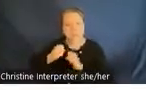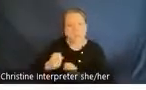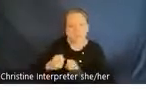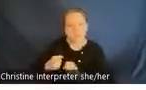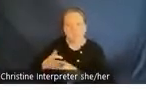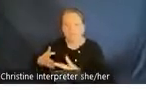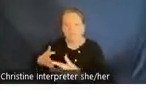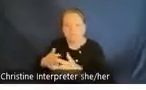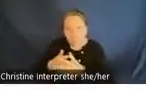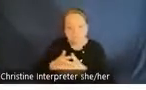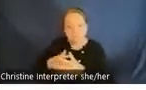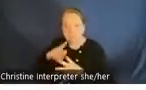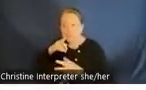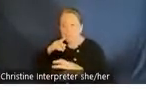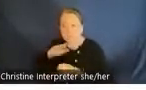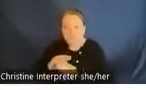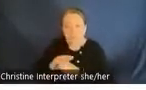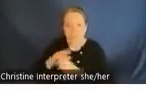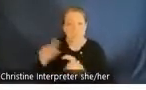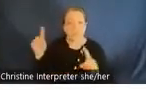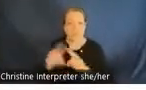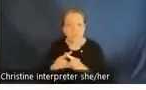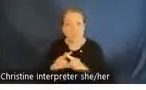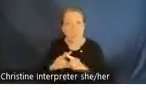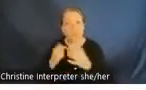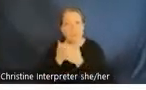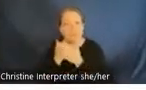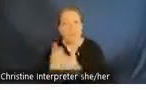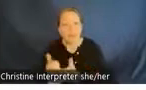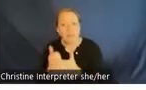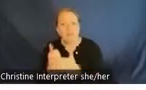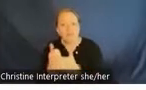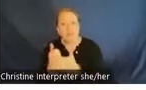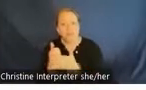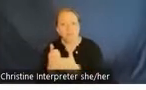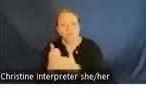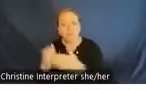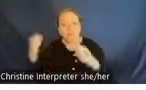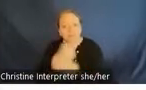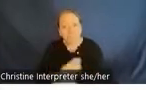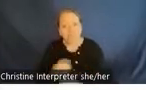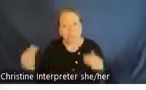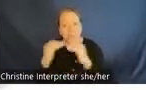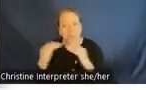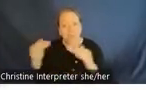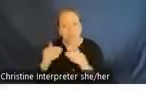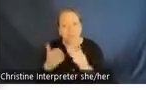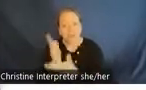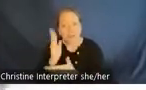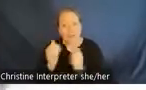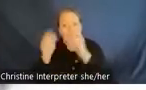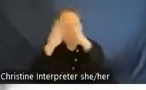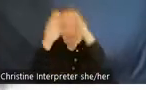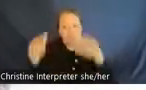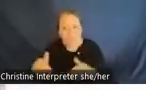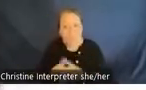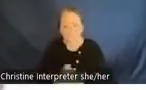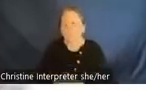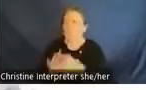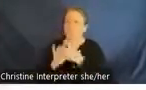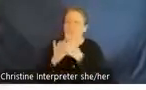that is here for the housing. When it comes to disabilities, when it comes to people who